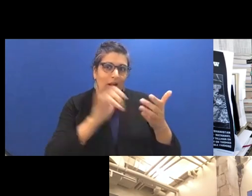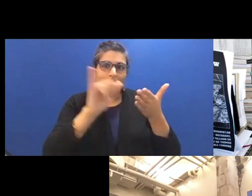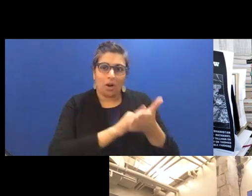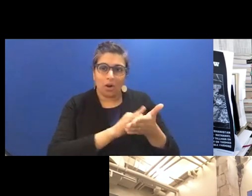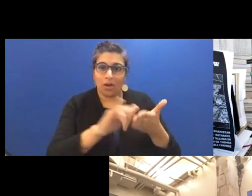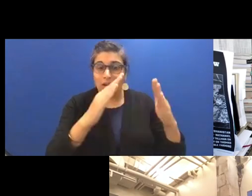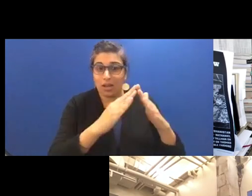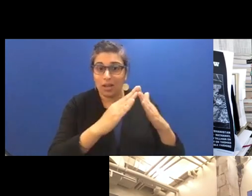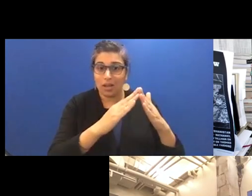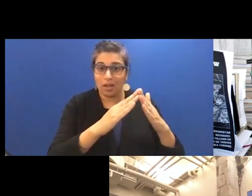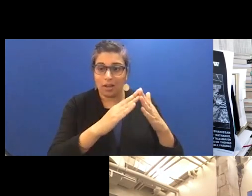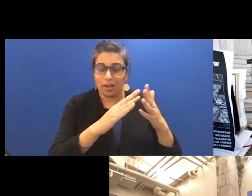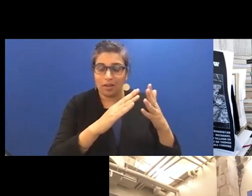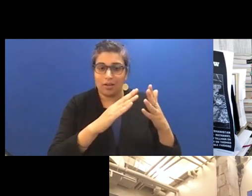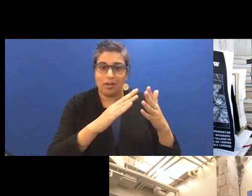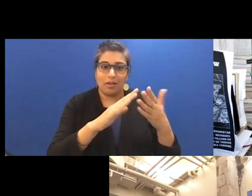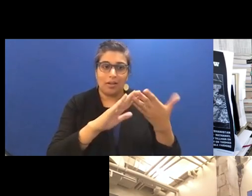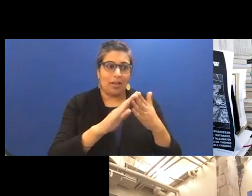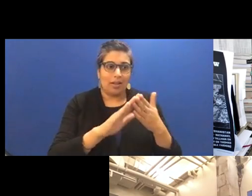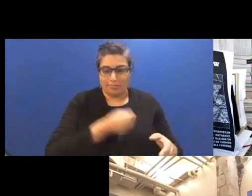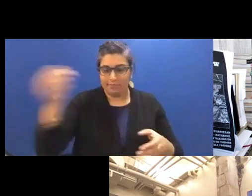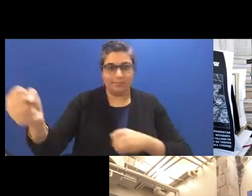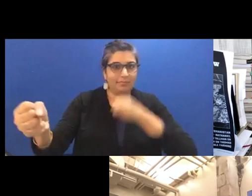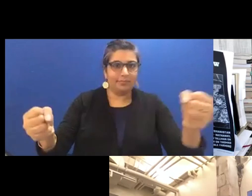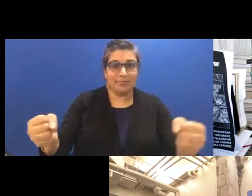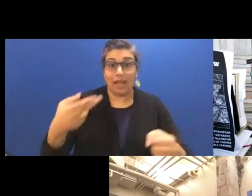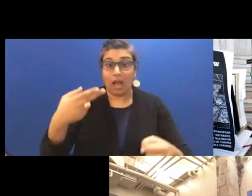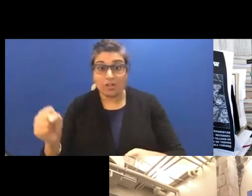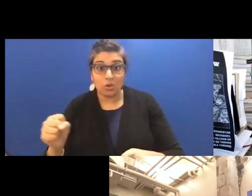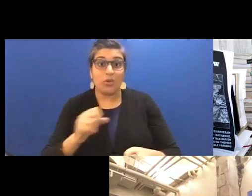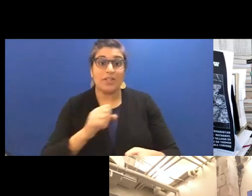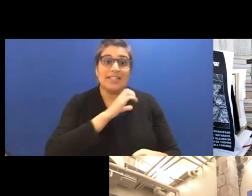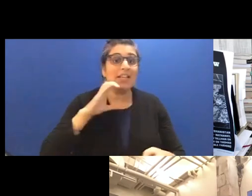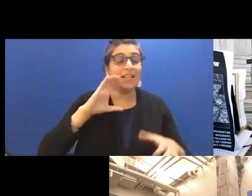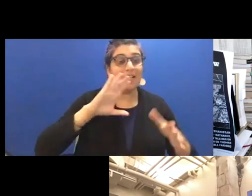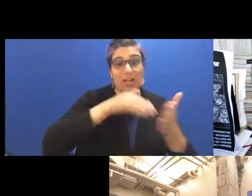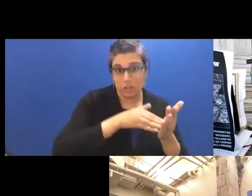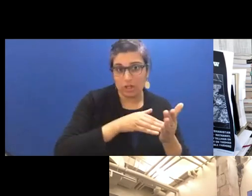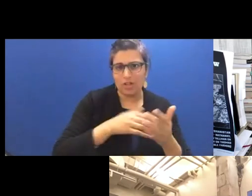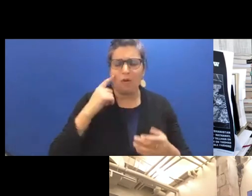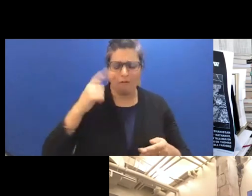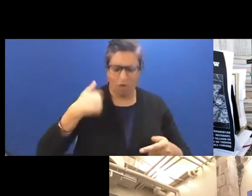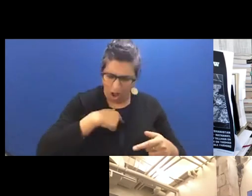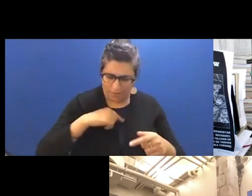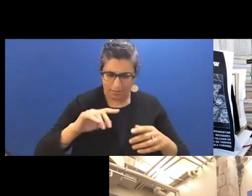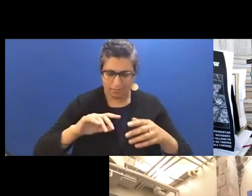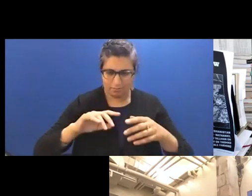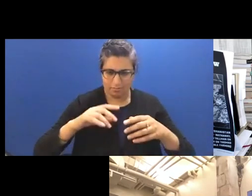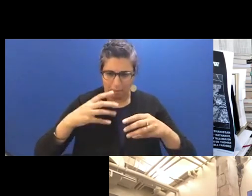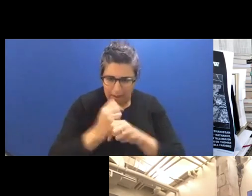by placing teaching artists in high schools and senior centers. So for us, you know, creating home